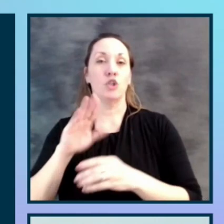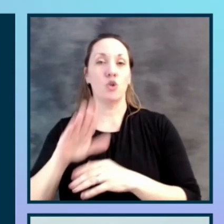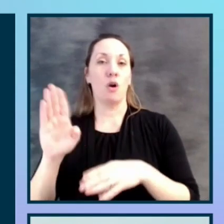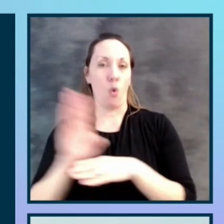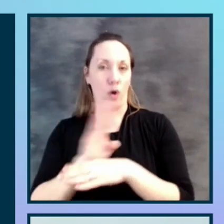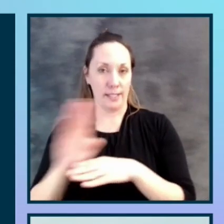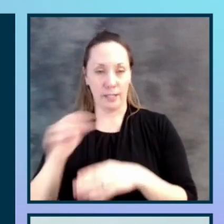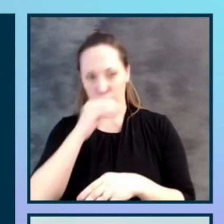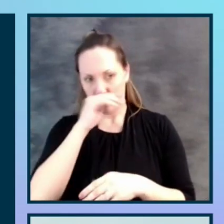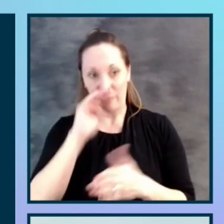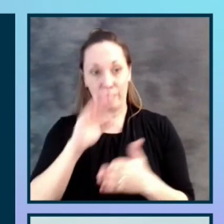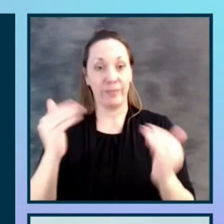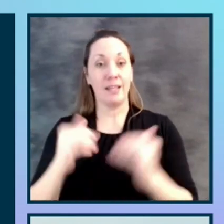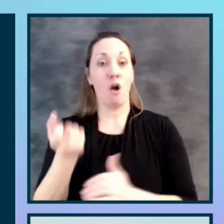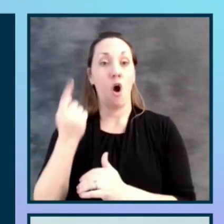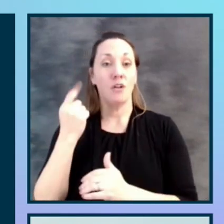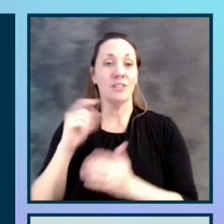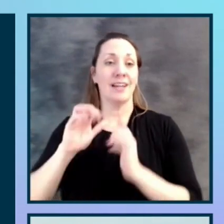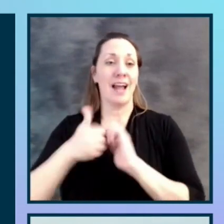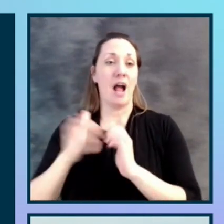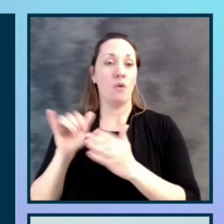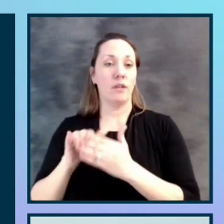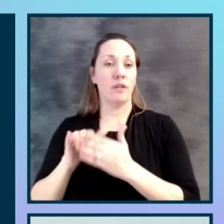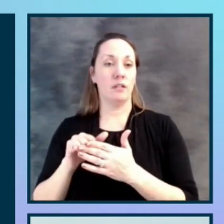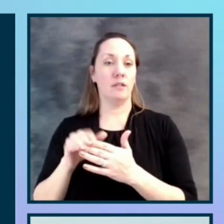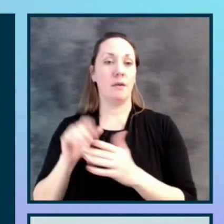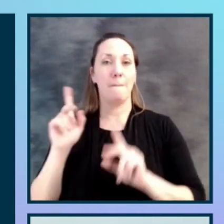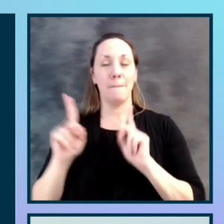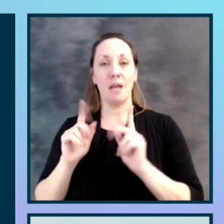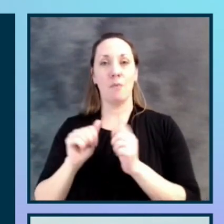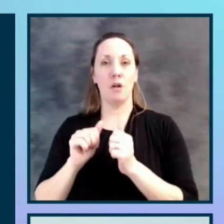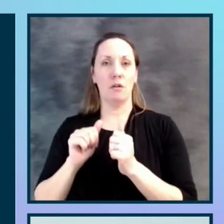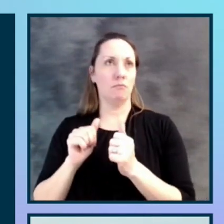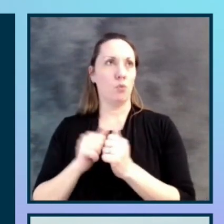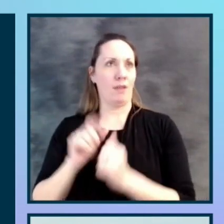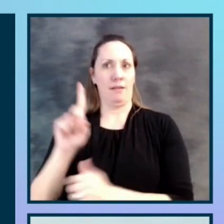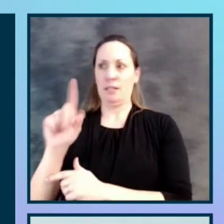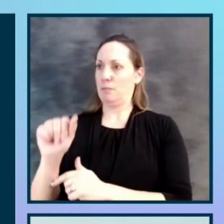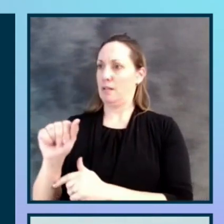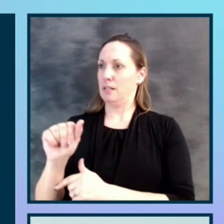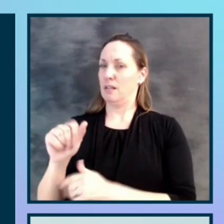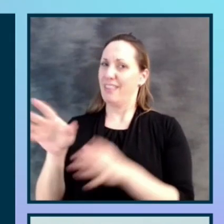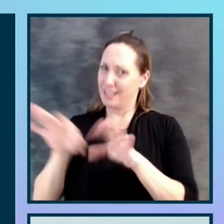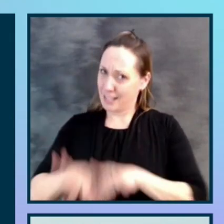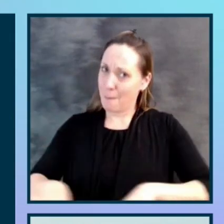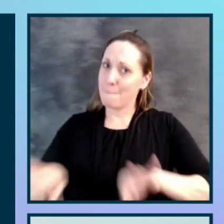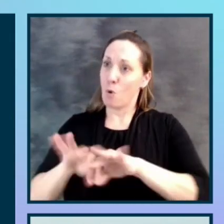Understanding how to refer to disability communities and people with disabilities is crucial